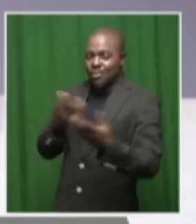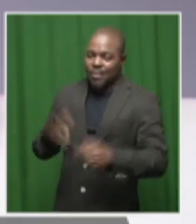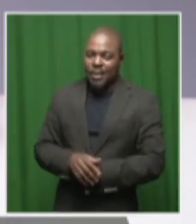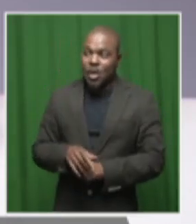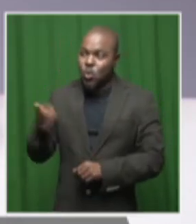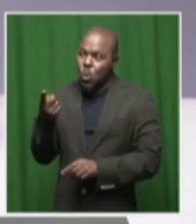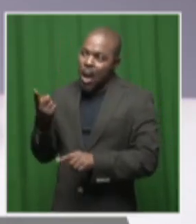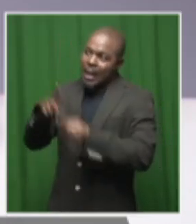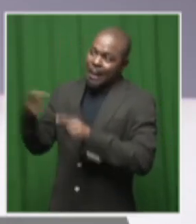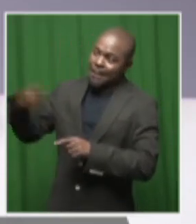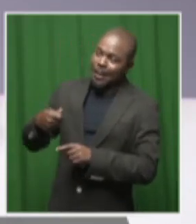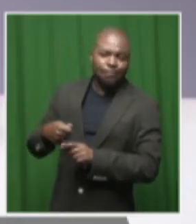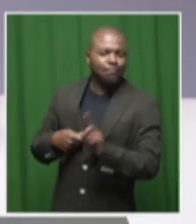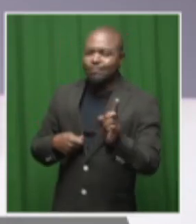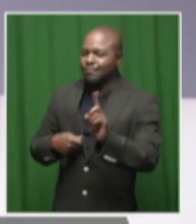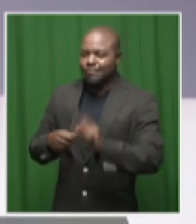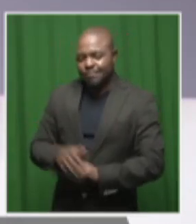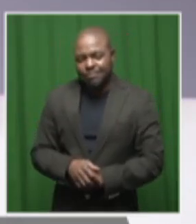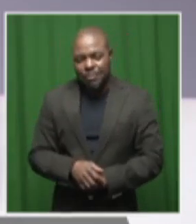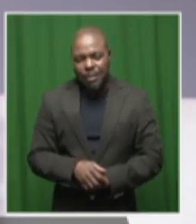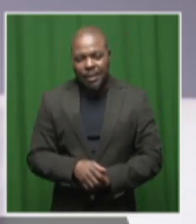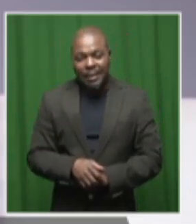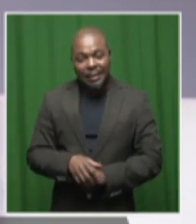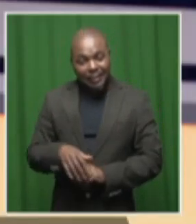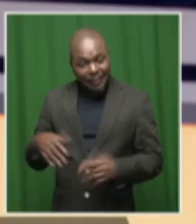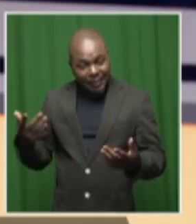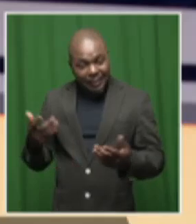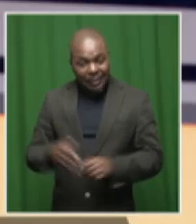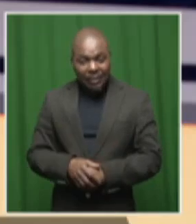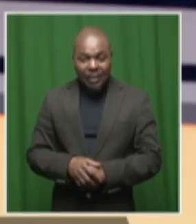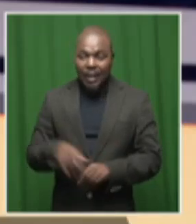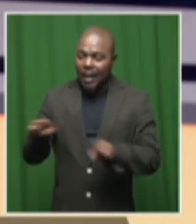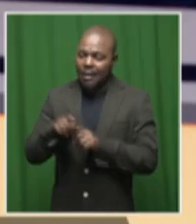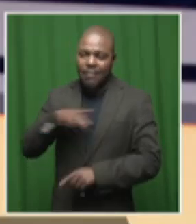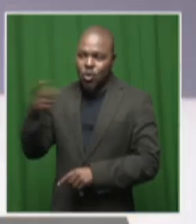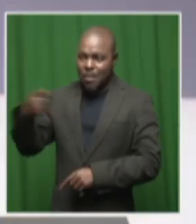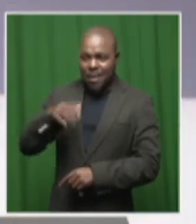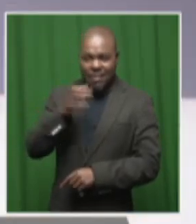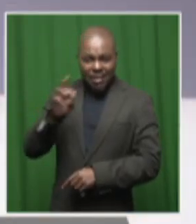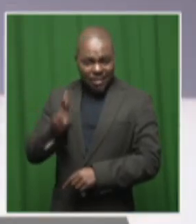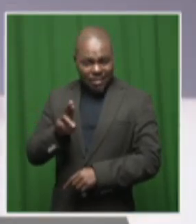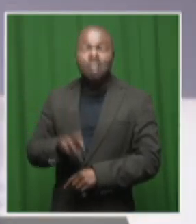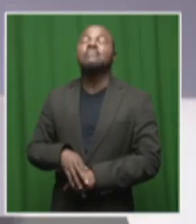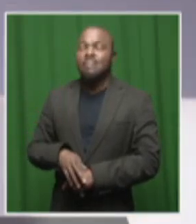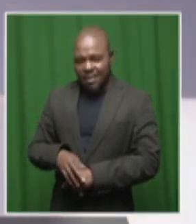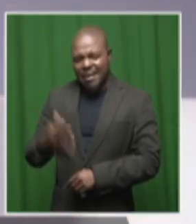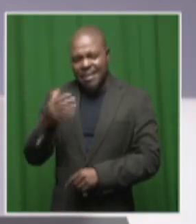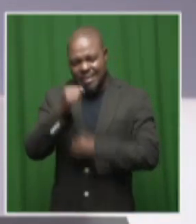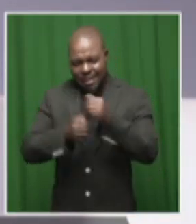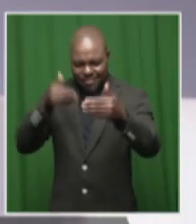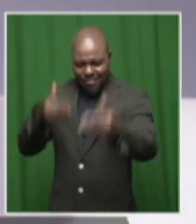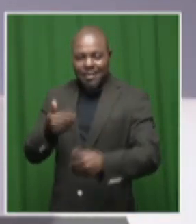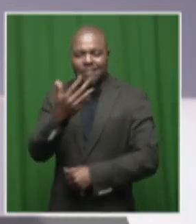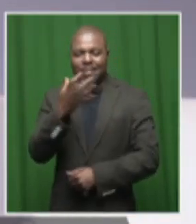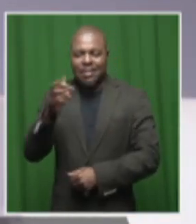extra cost to the entrepreneur. And the success stories... So it's just a flat rate of 500 Rand? 500 Rand a year. And the success stories